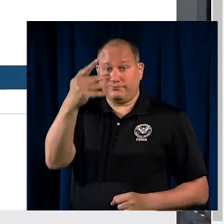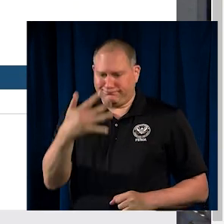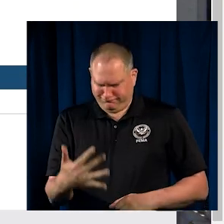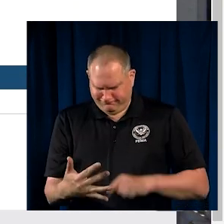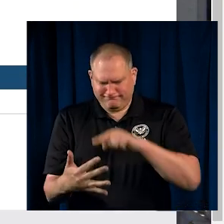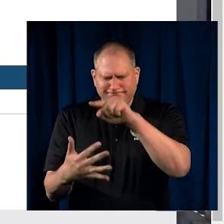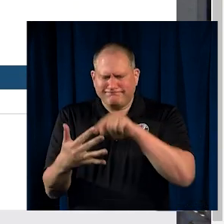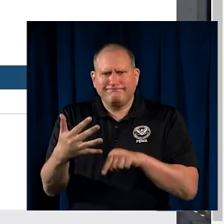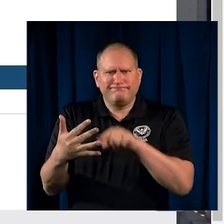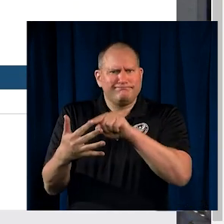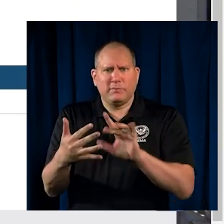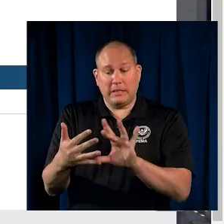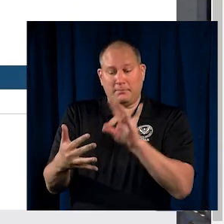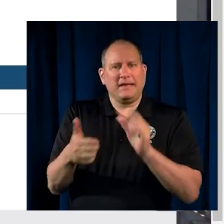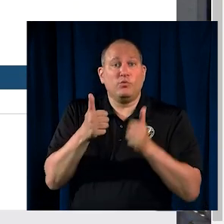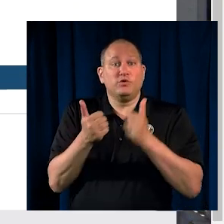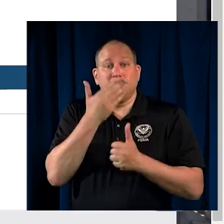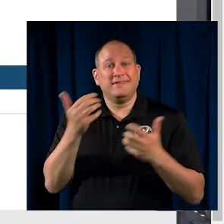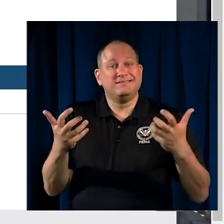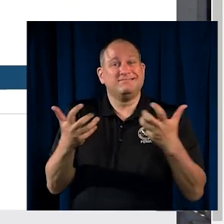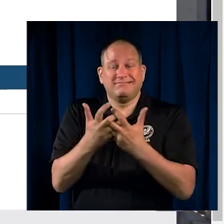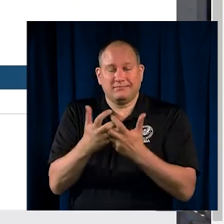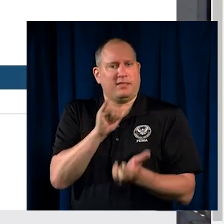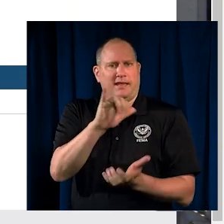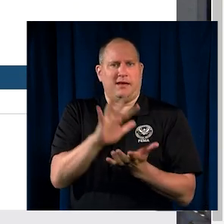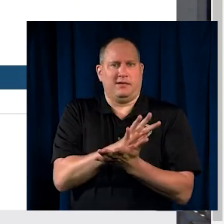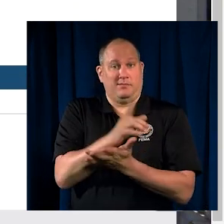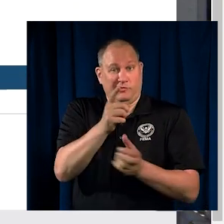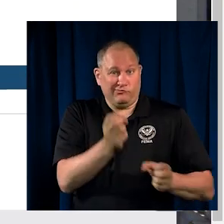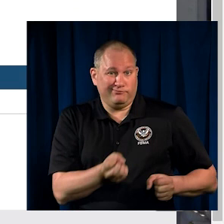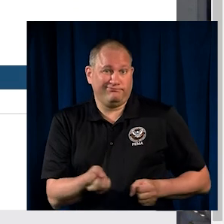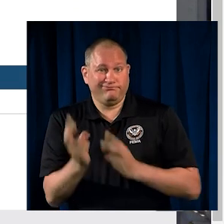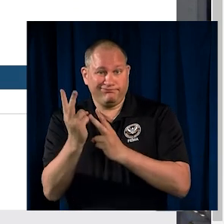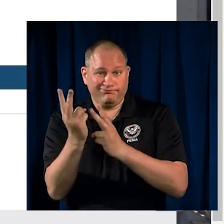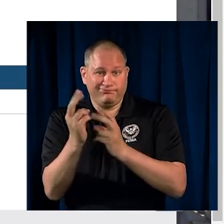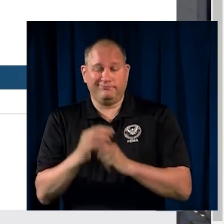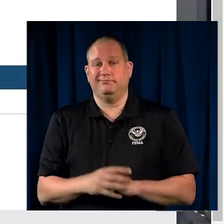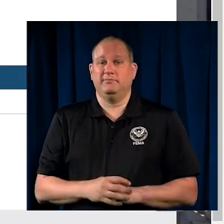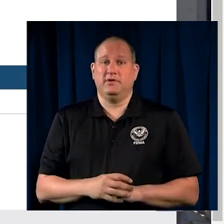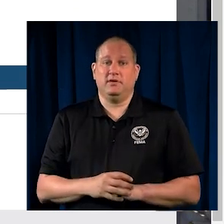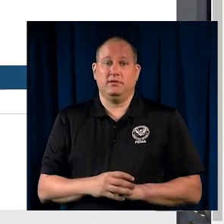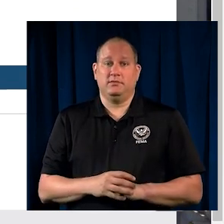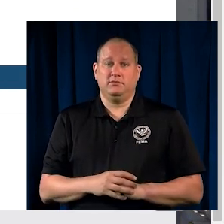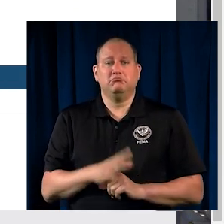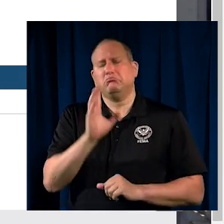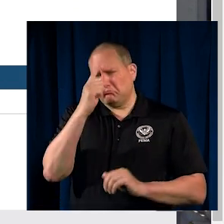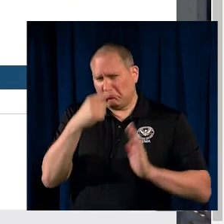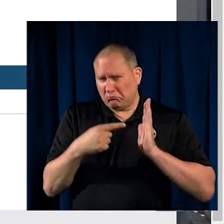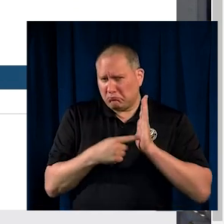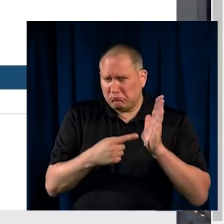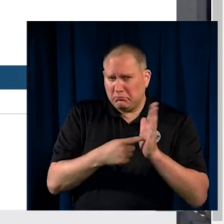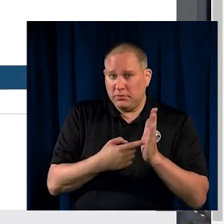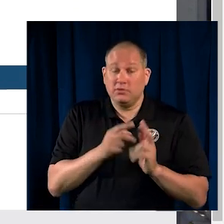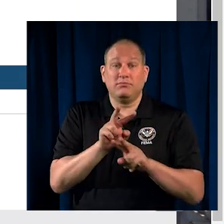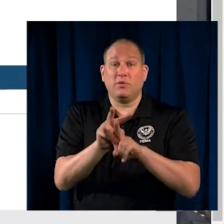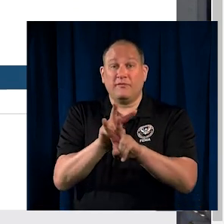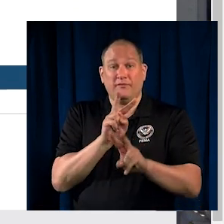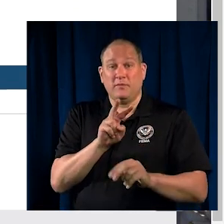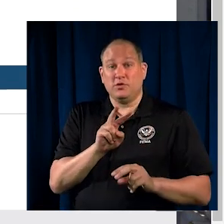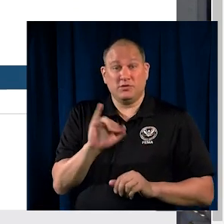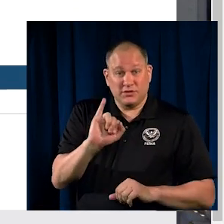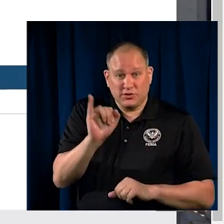drop-down menu and select the best description of the document you are uploading. For example, burial